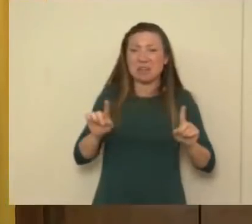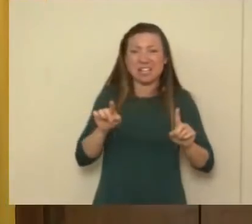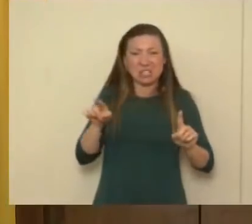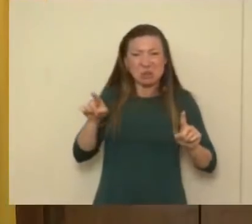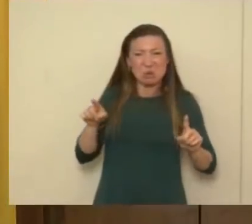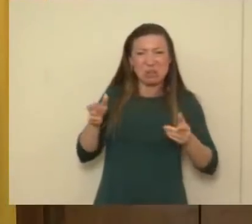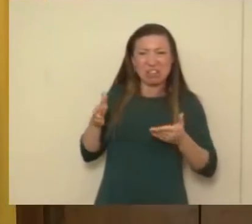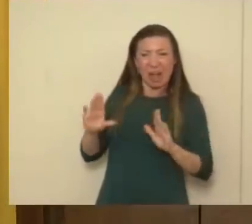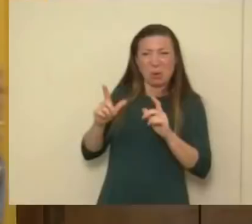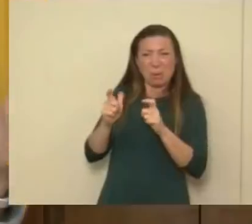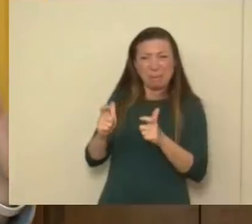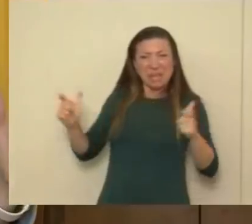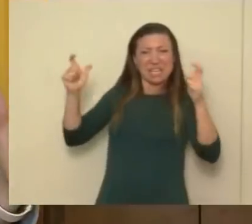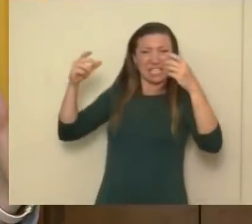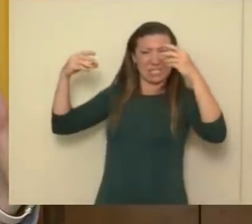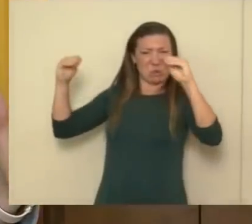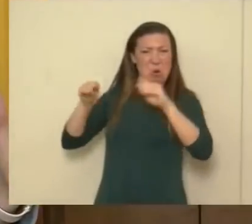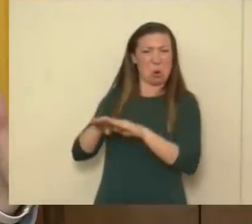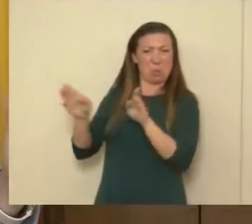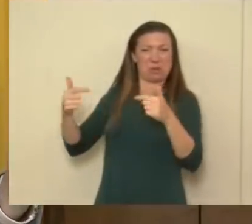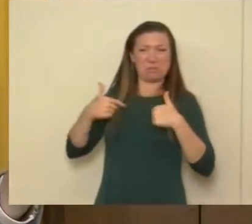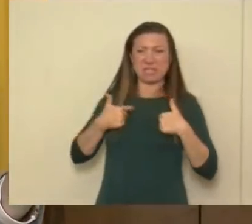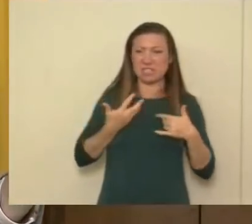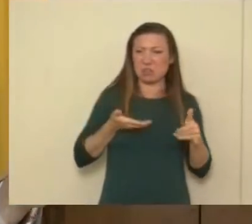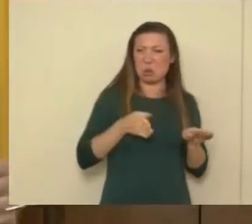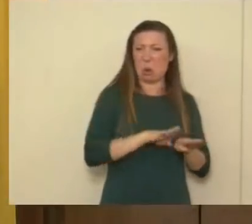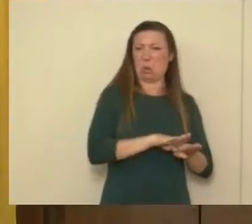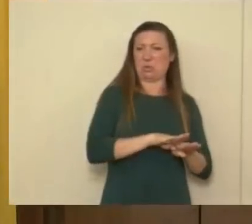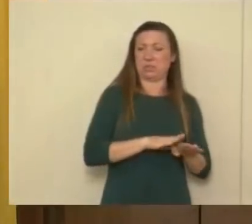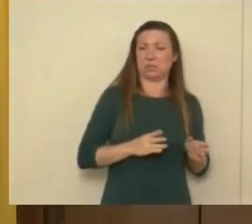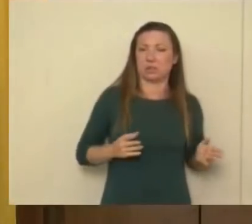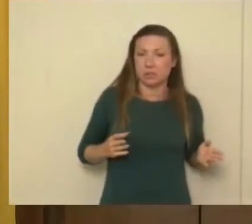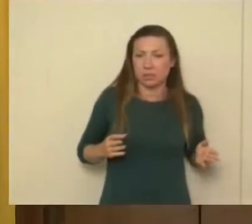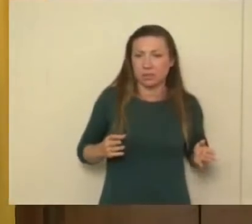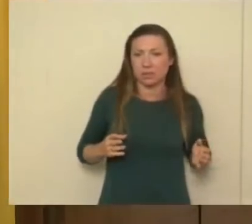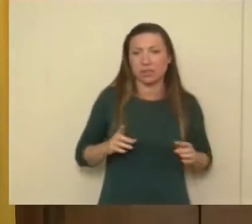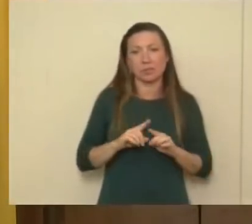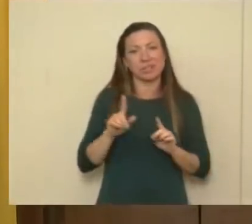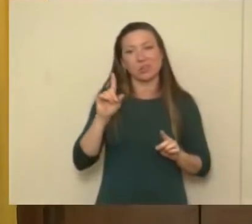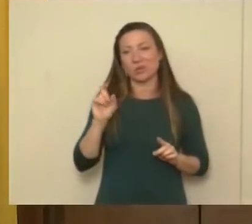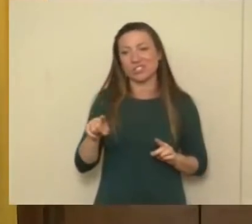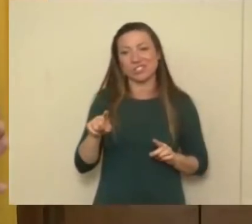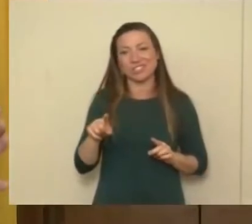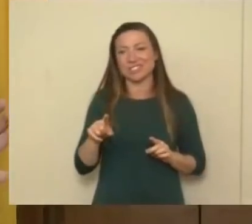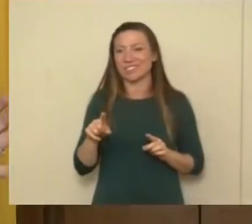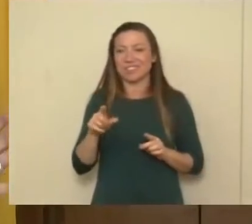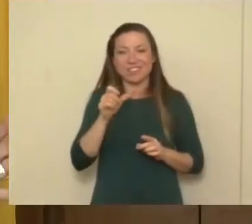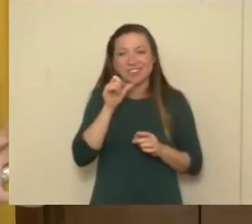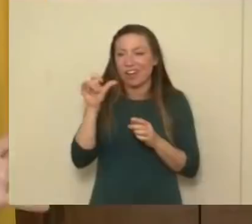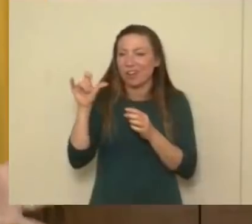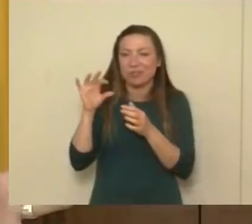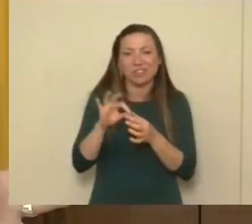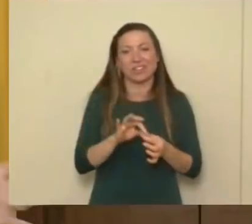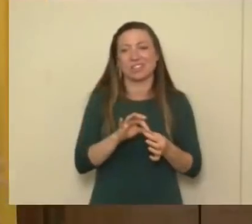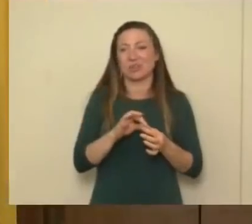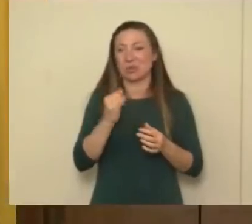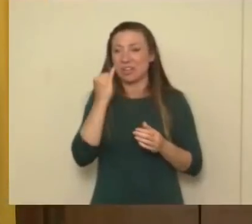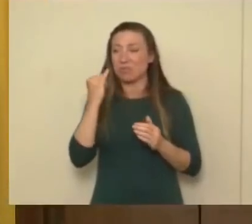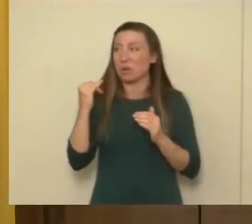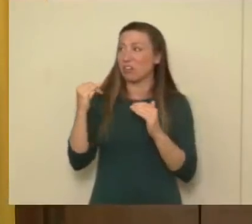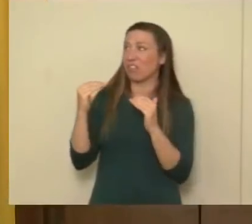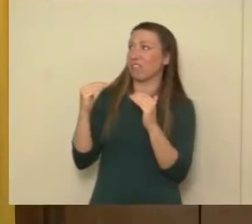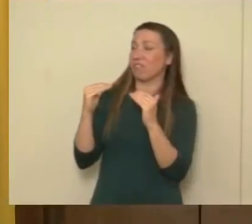being fair to a big box or Native American gaming. We were trying to prevent people from moving around,